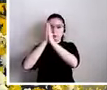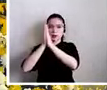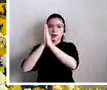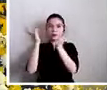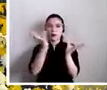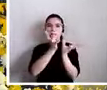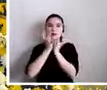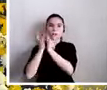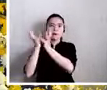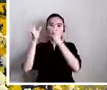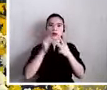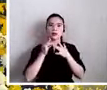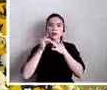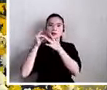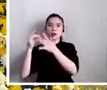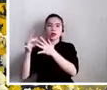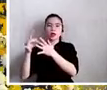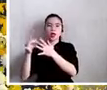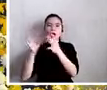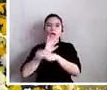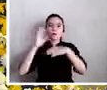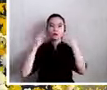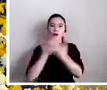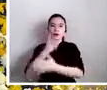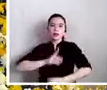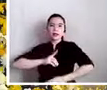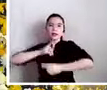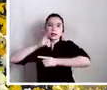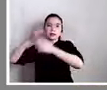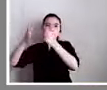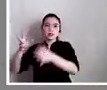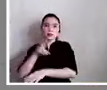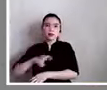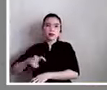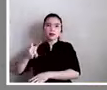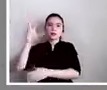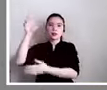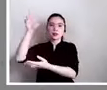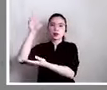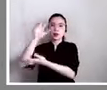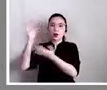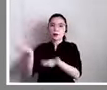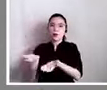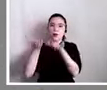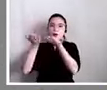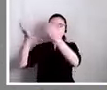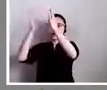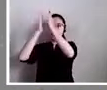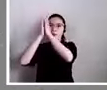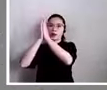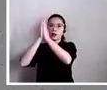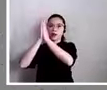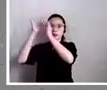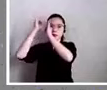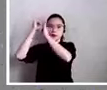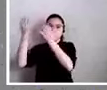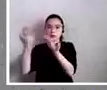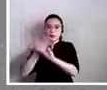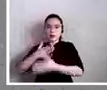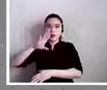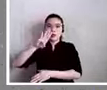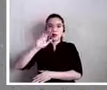especially for all the devotees and pilgrims of Señor Santo Niño who offered their prayers and petition here in the Basilica. We pray